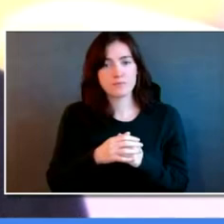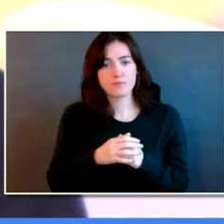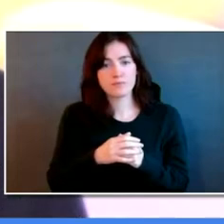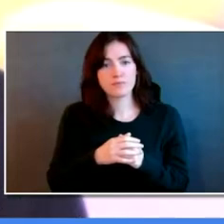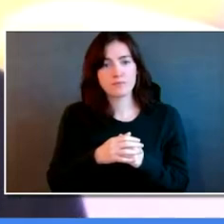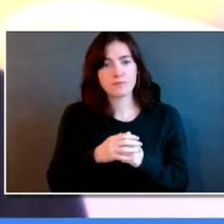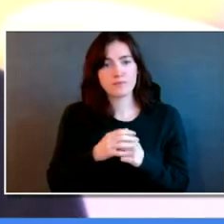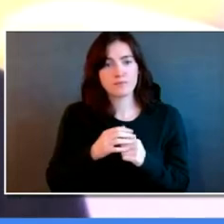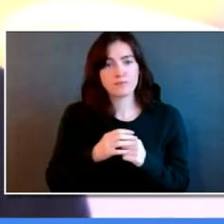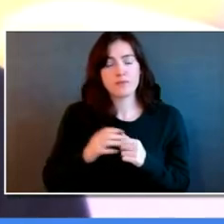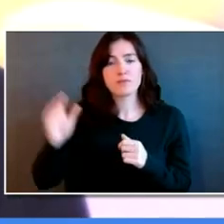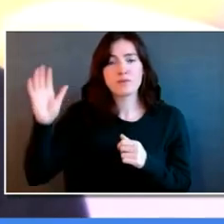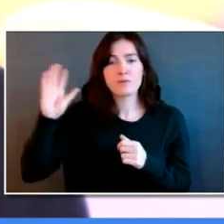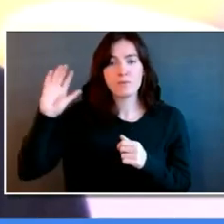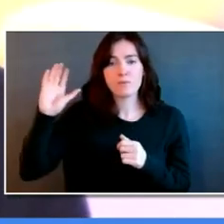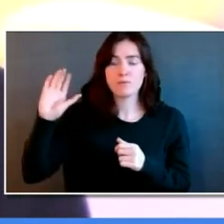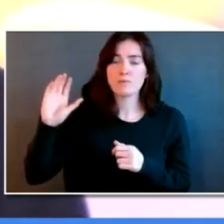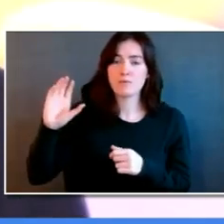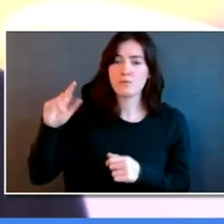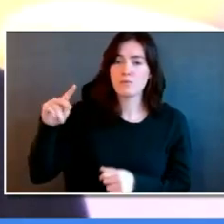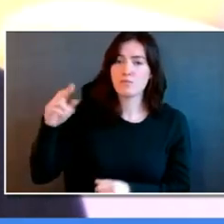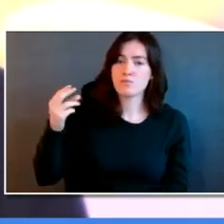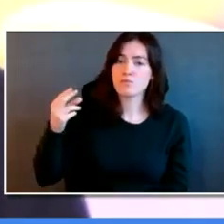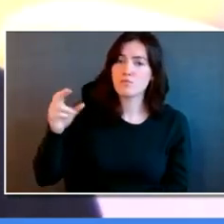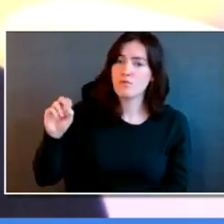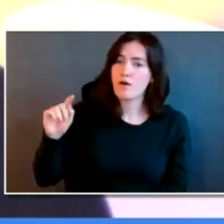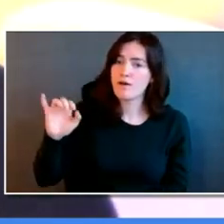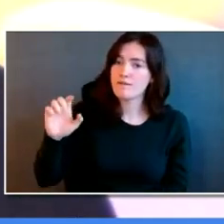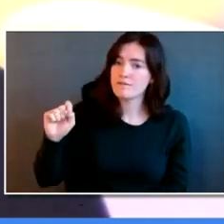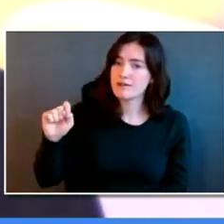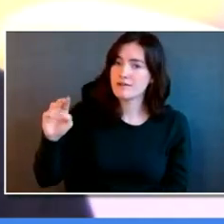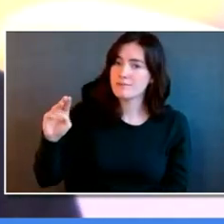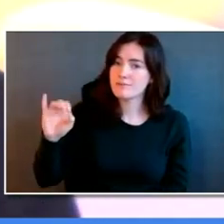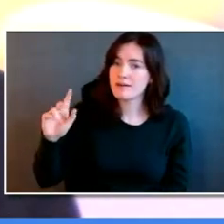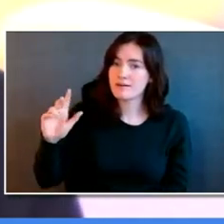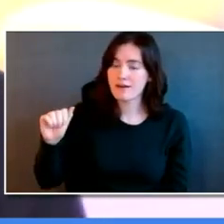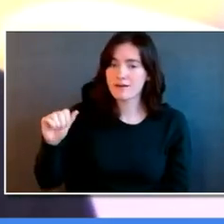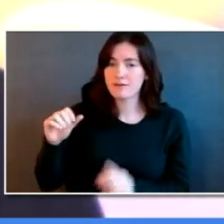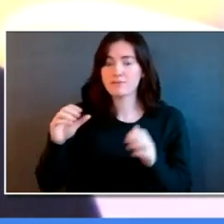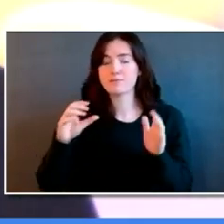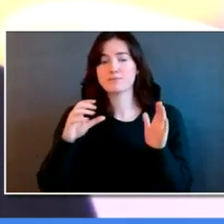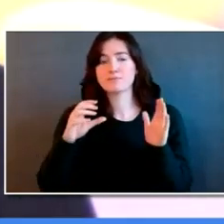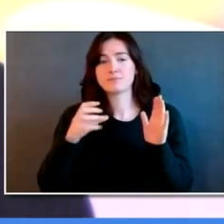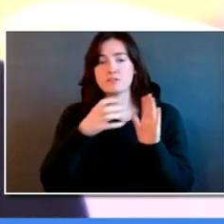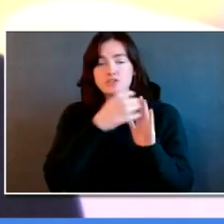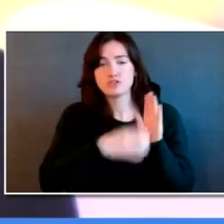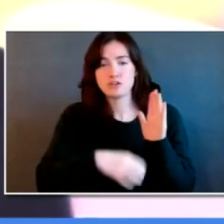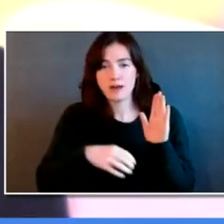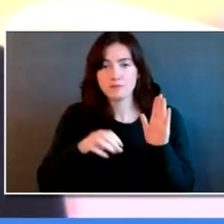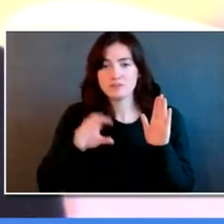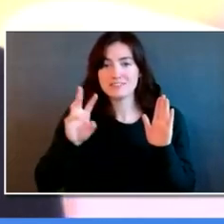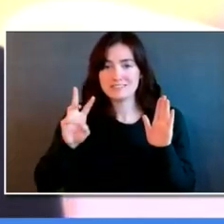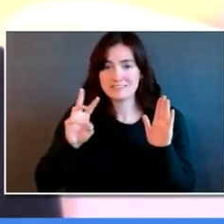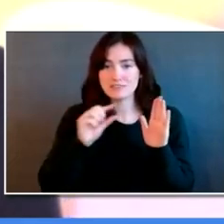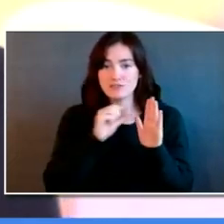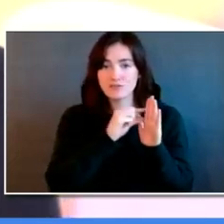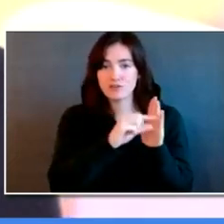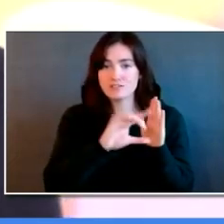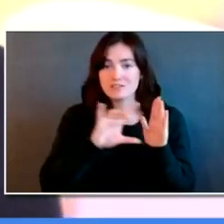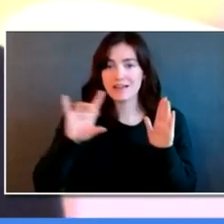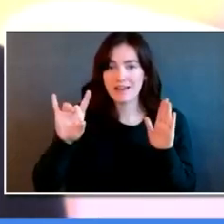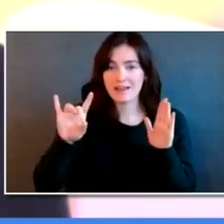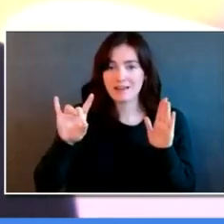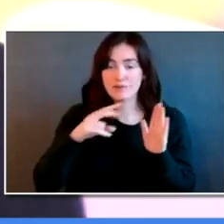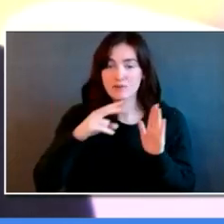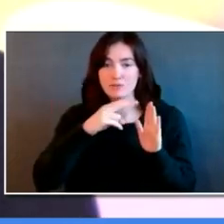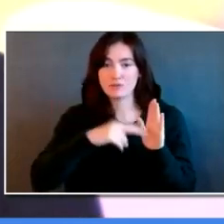old prophet Micah, chapter 6, verse 8, which reads, "He has showed you,